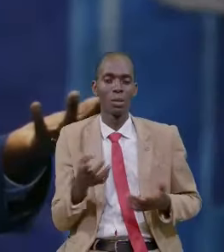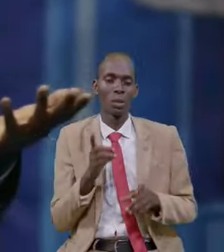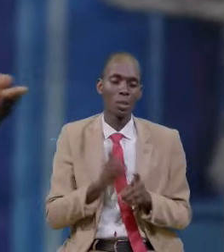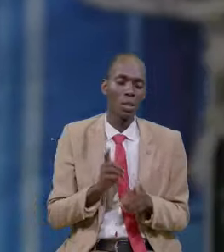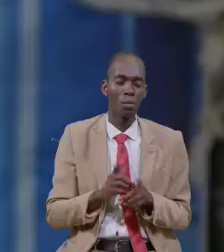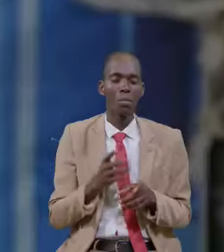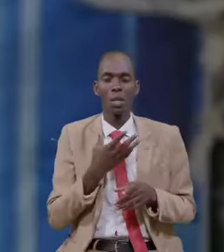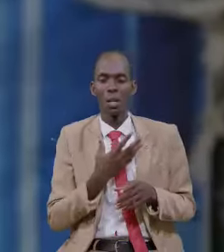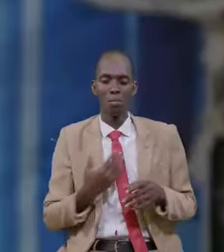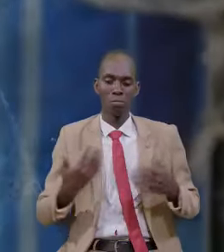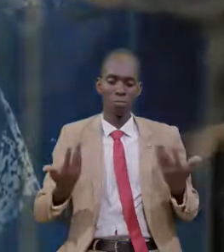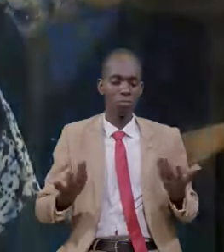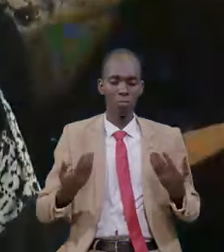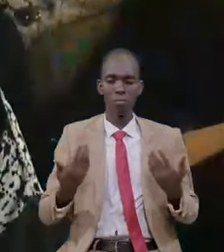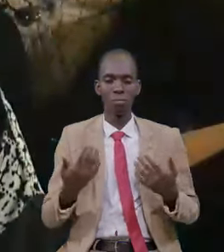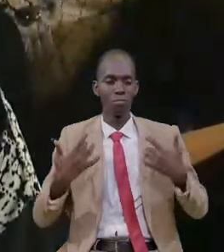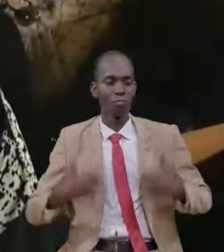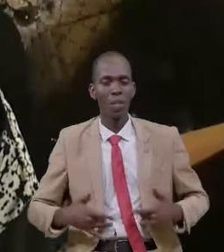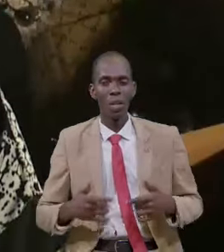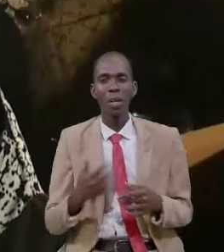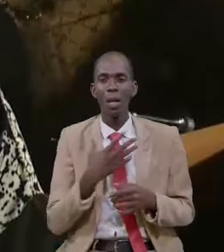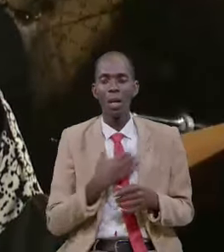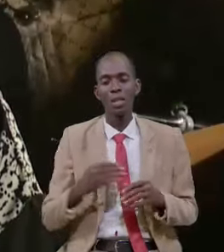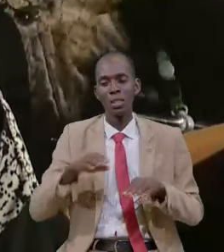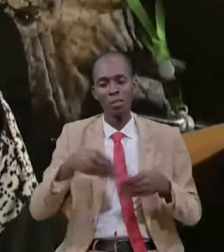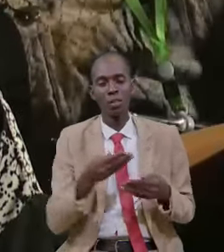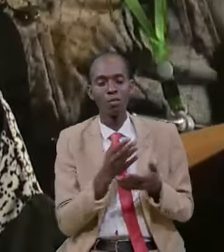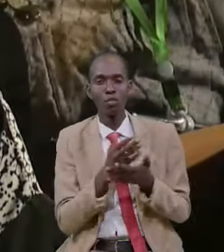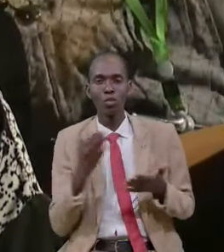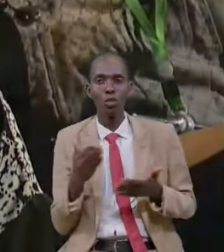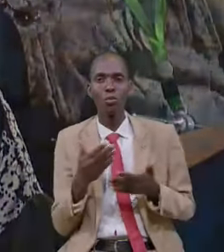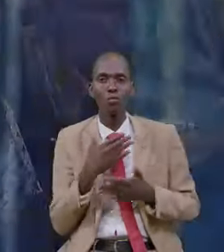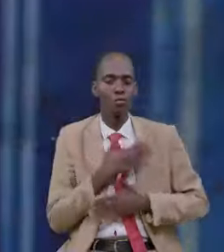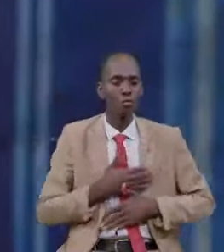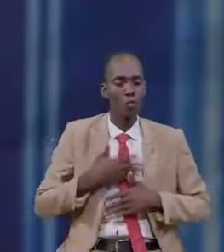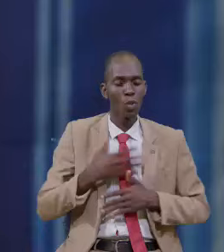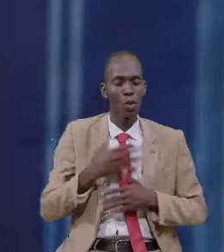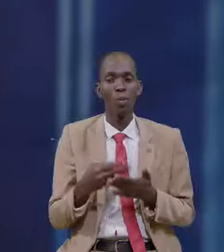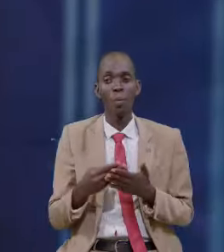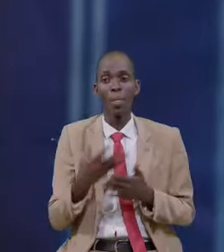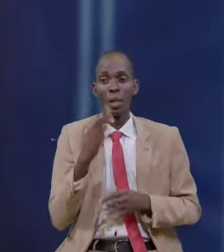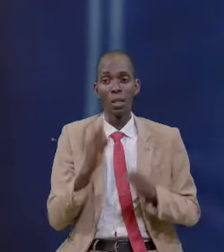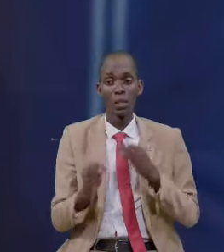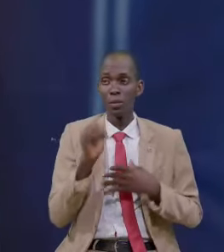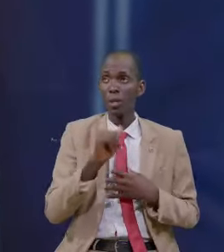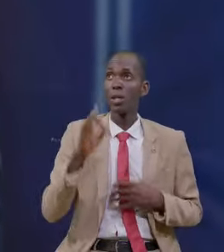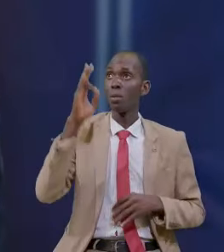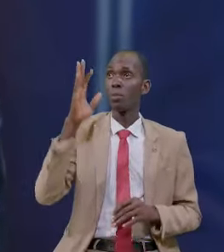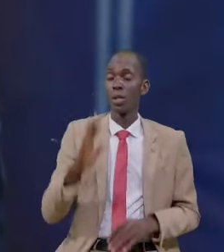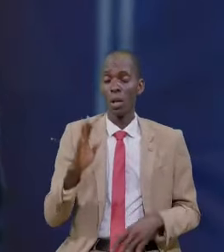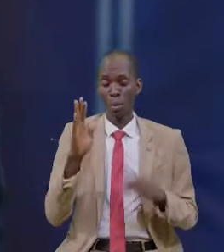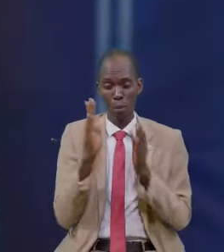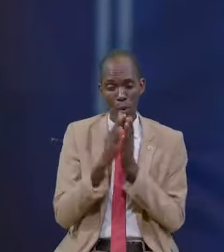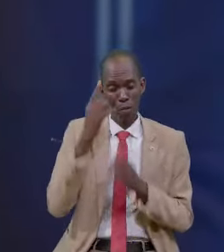all those monetary advantages. And if the preacher prayed for that man and he